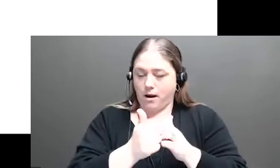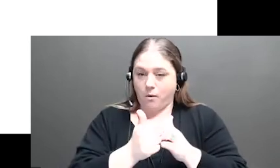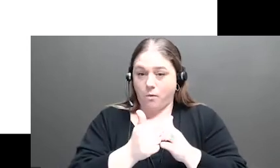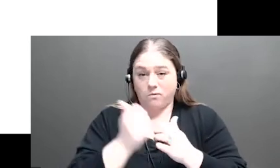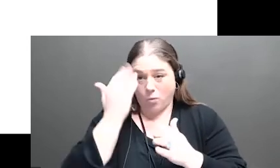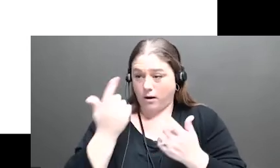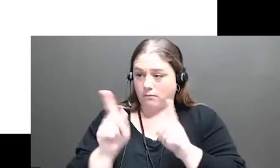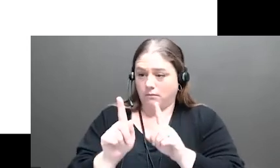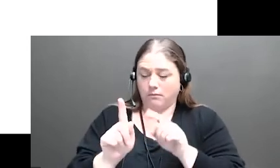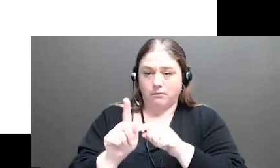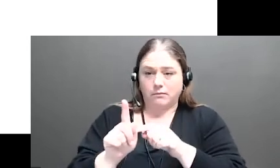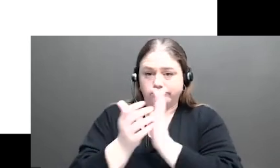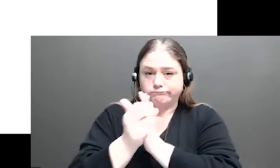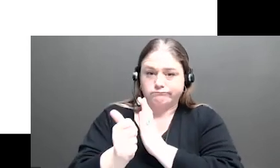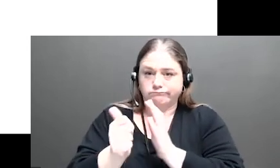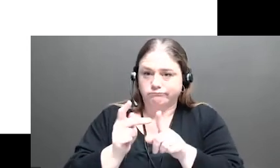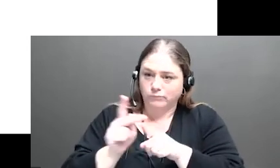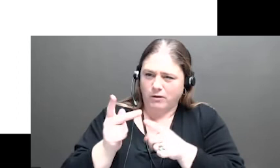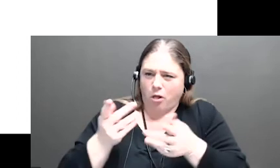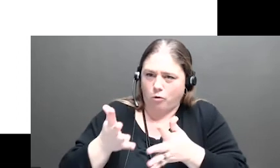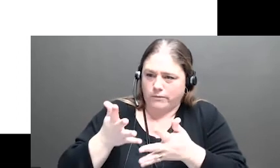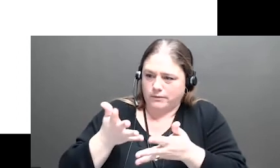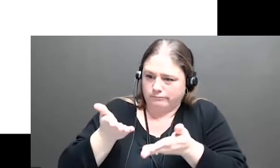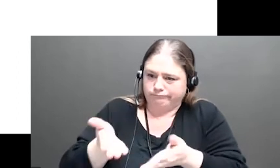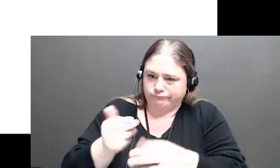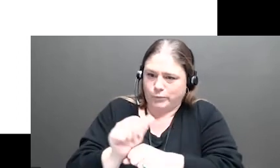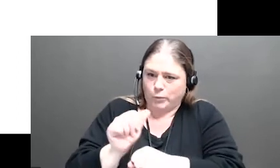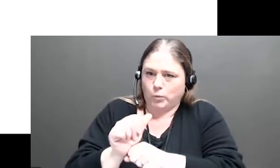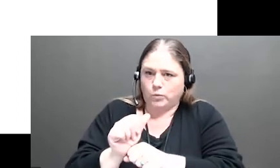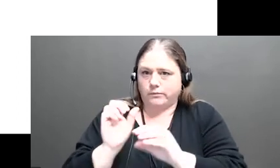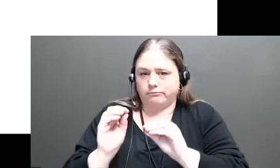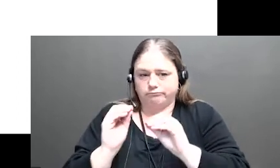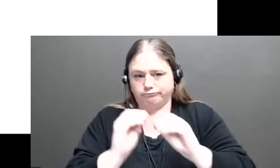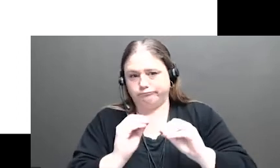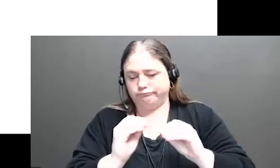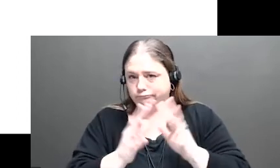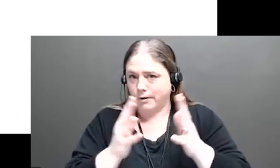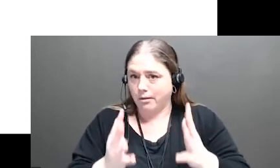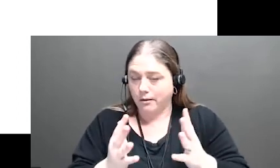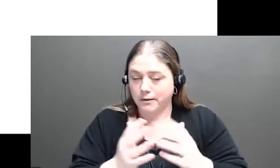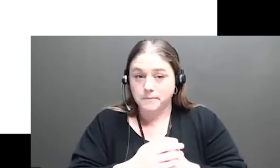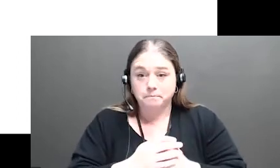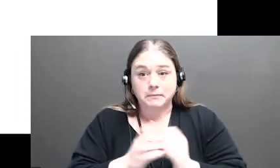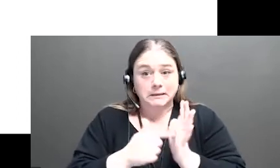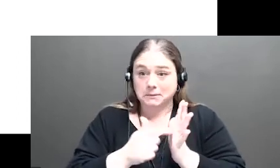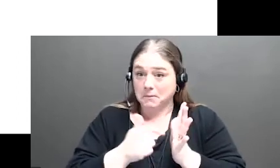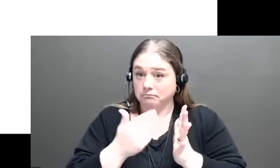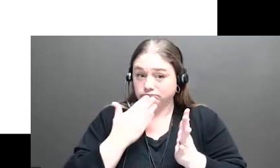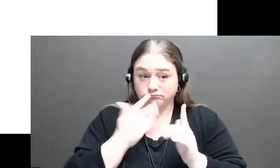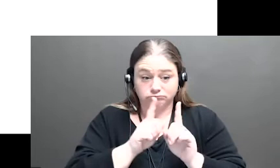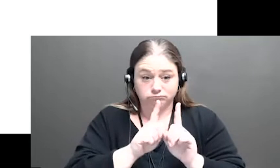are working in that field or in that sector. Sometimes employment offers come out of those mentorships, but the point is